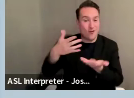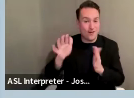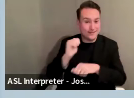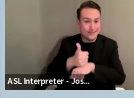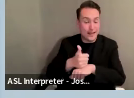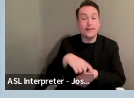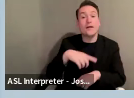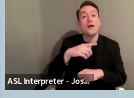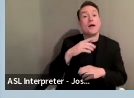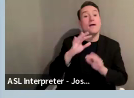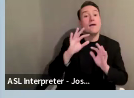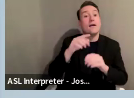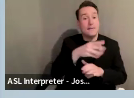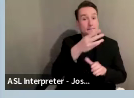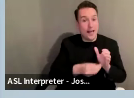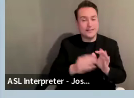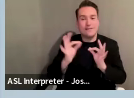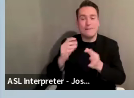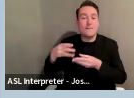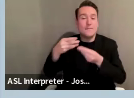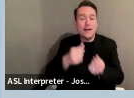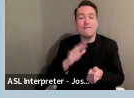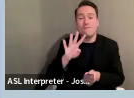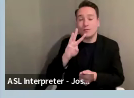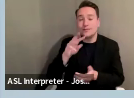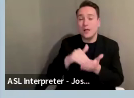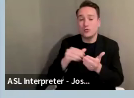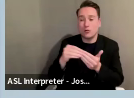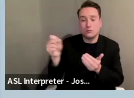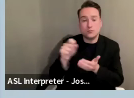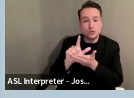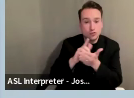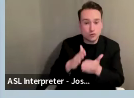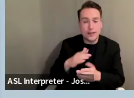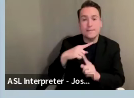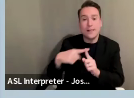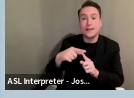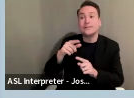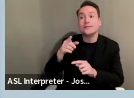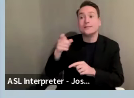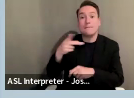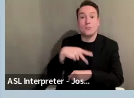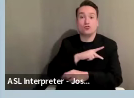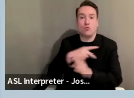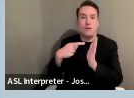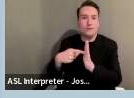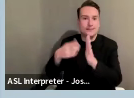after they passed away, had to pay $46,000 to hire the attorney and to hire the personal representative